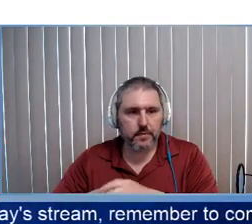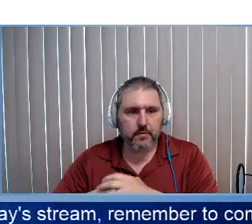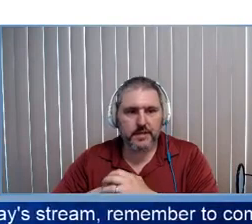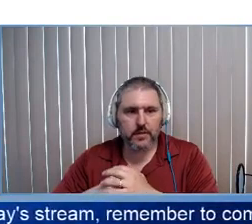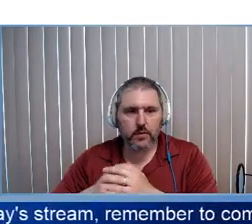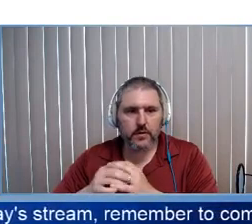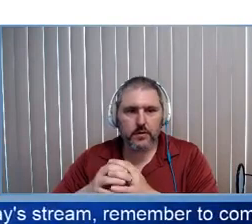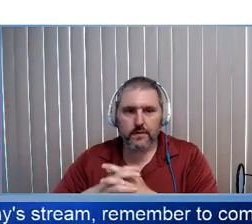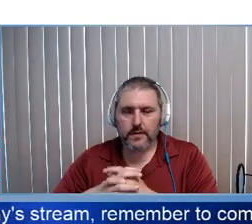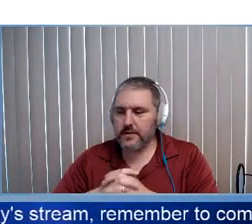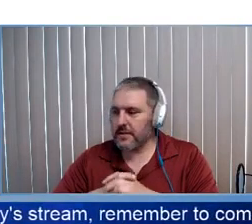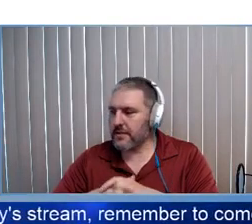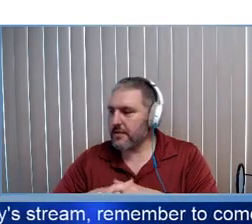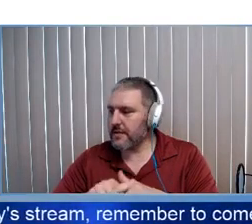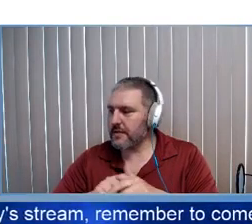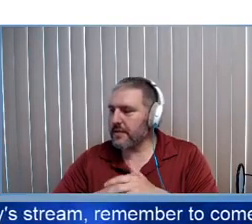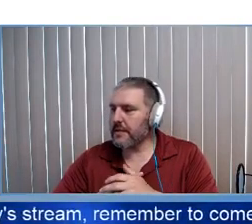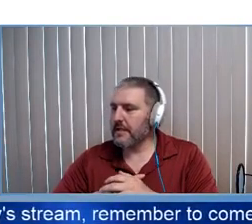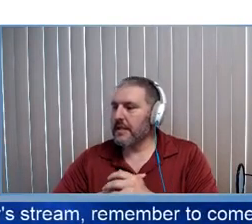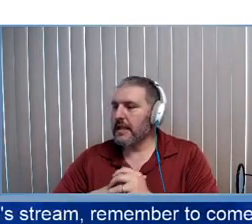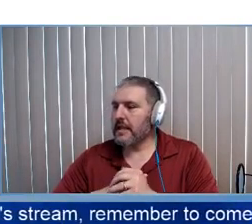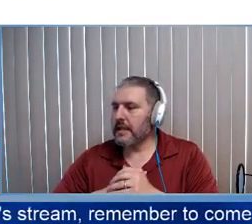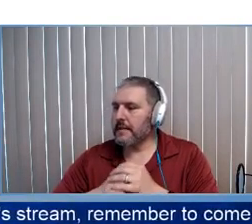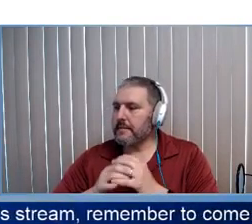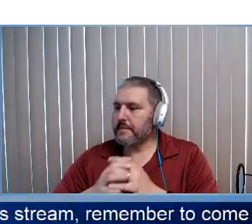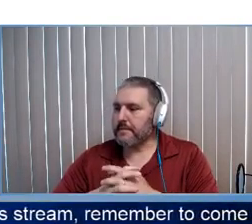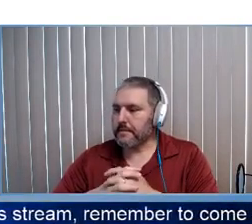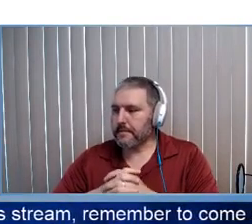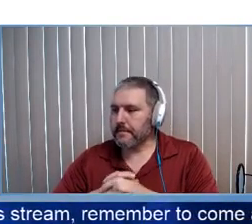we do praise the Lord, though, for his goodness to us. And